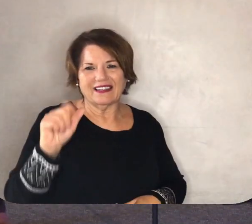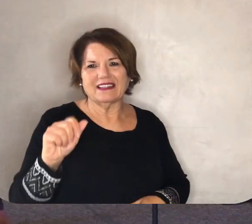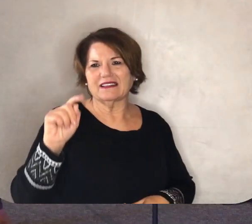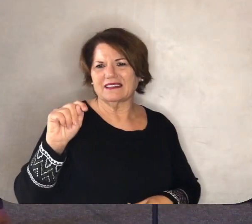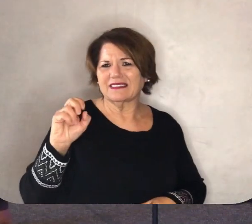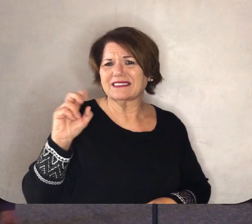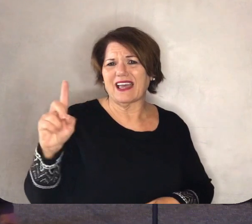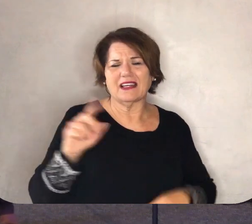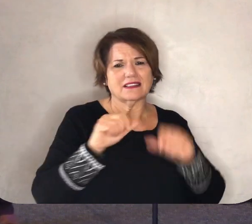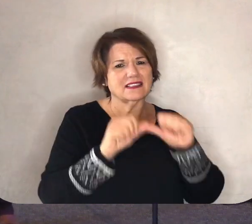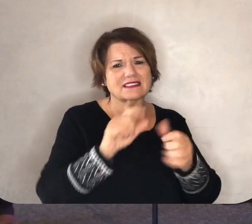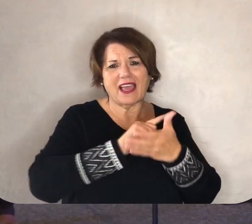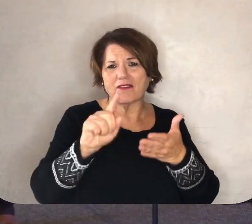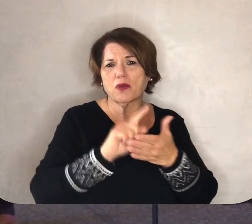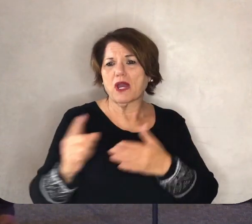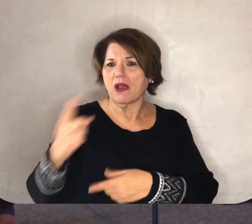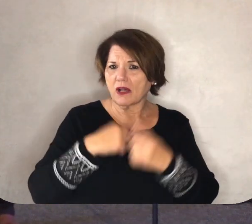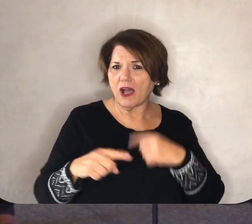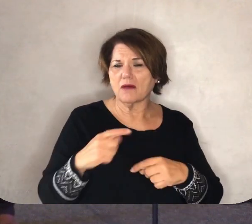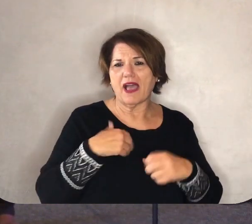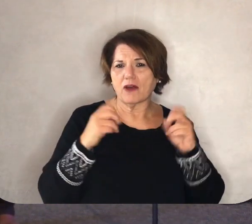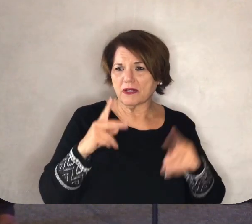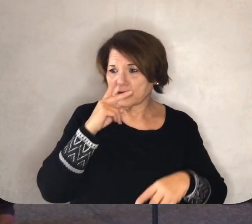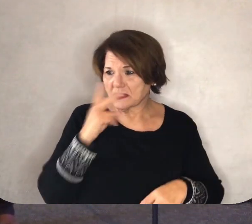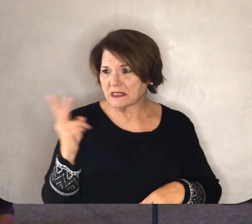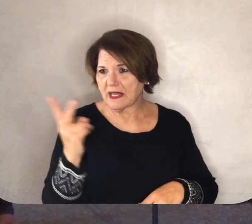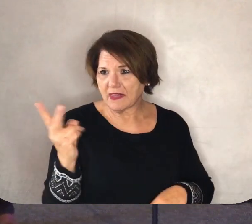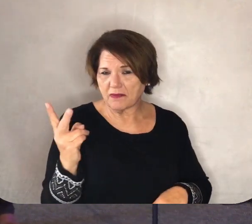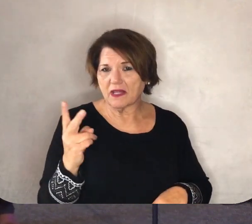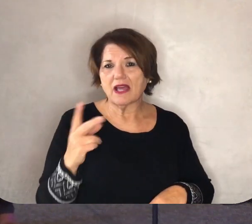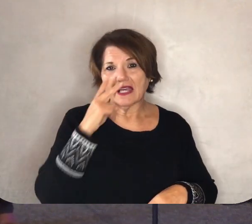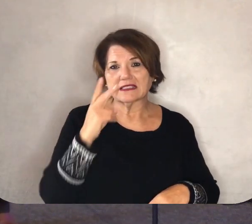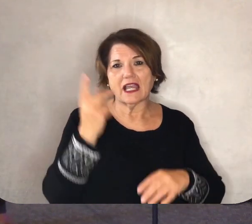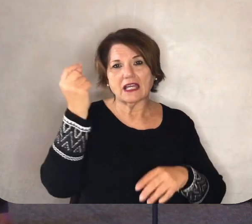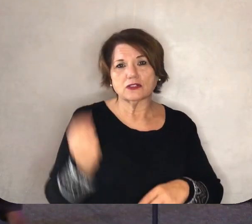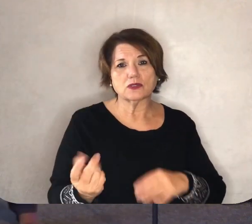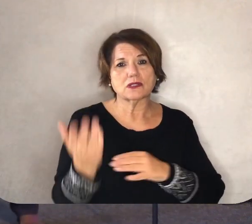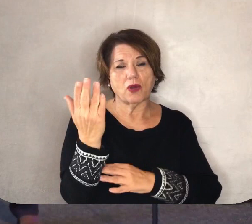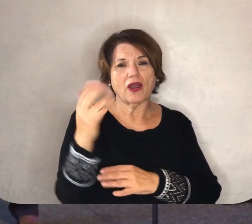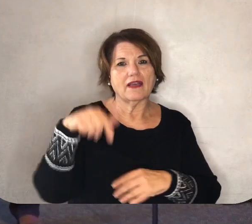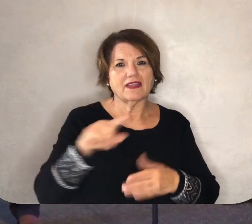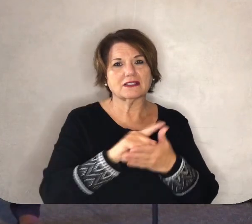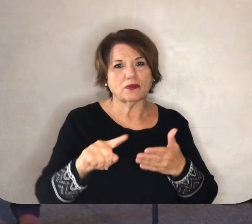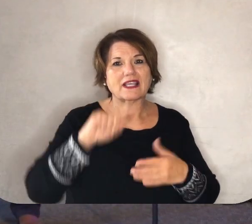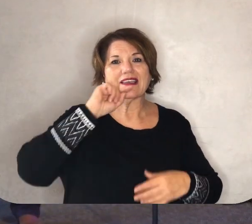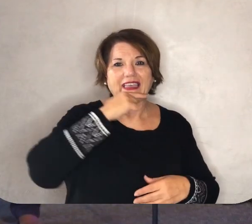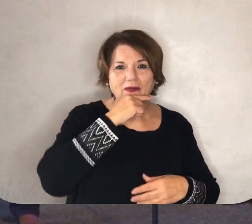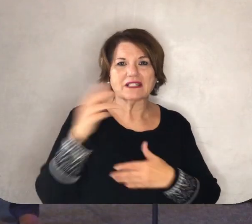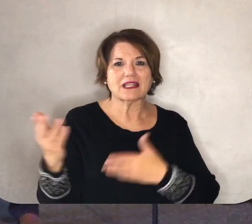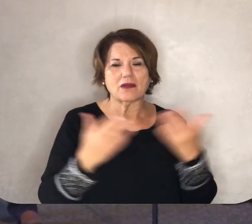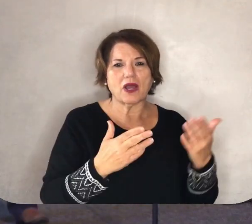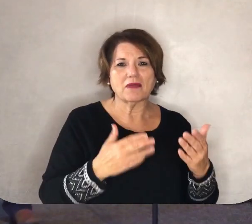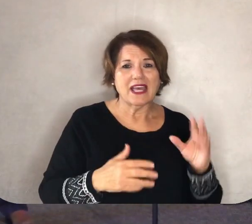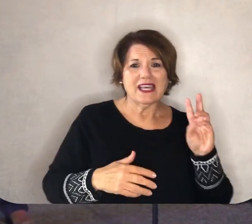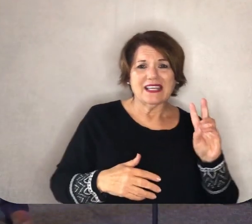much consistent every week to come, and I get a chance to see them as we see them on Tuesday mornings, and this week it was carrots. And a sixth